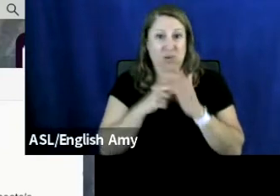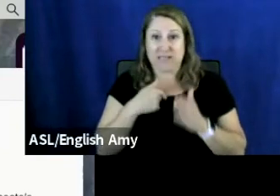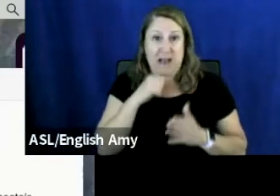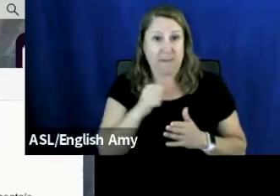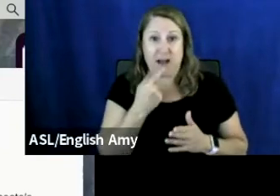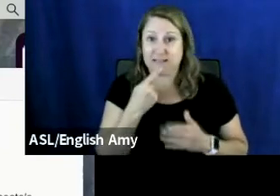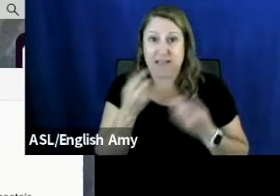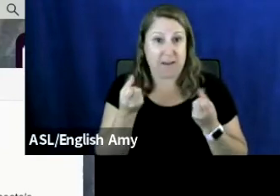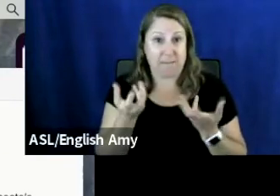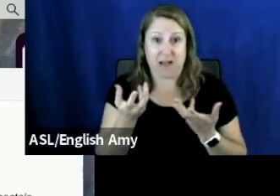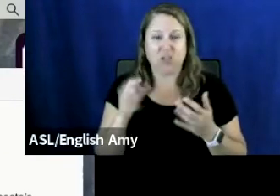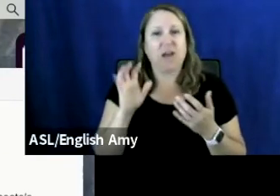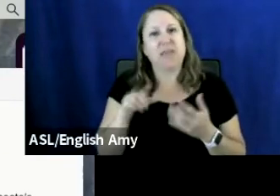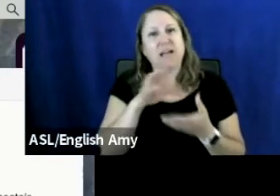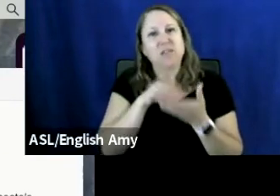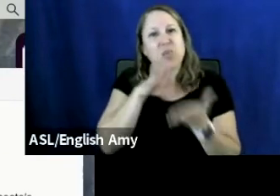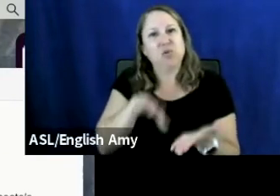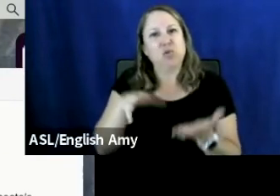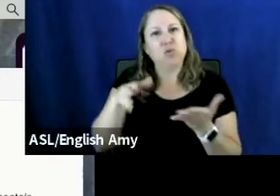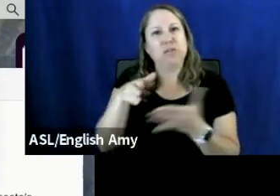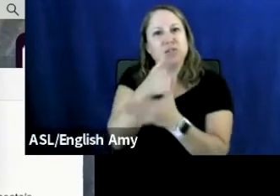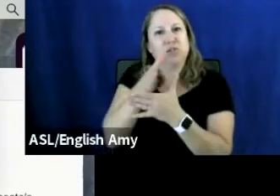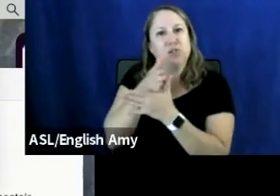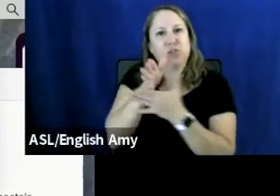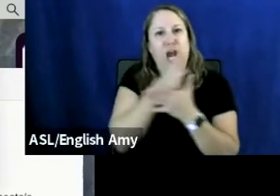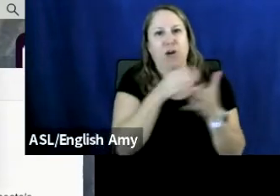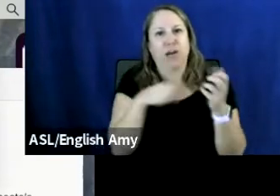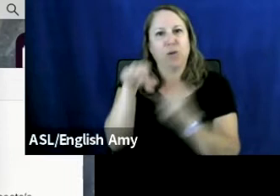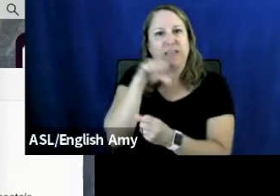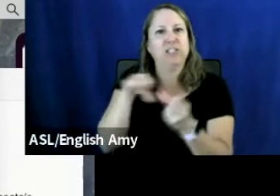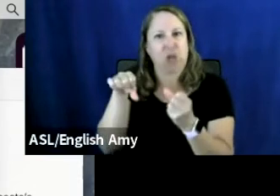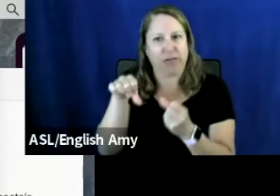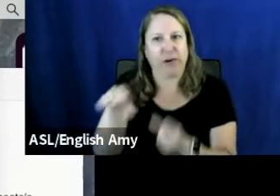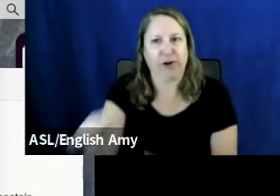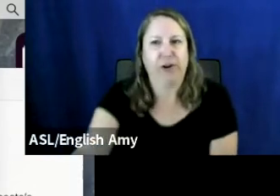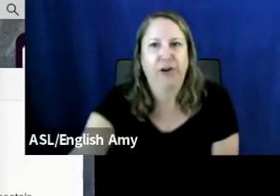is the students contributing with each other and sharing with each other